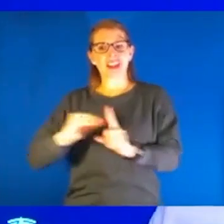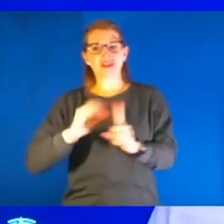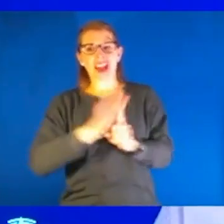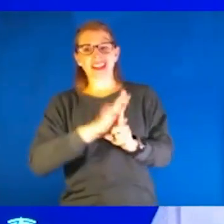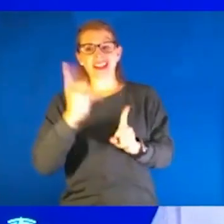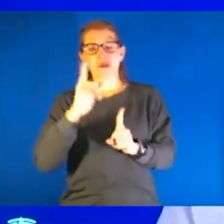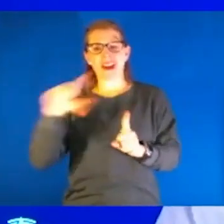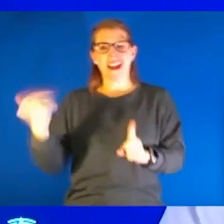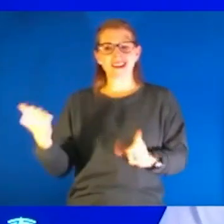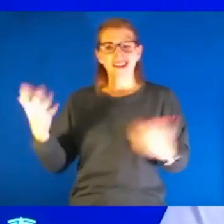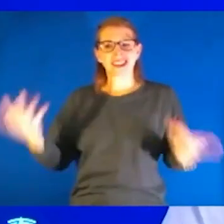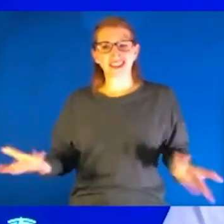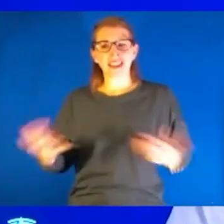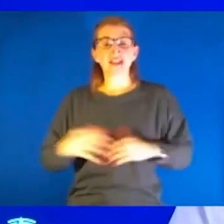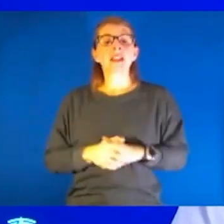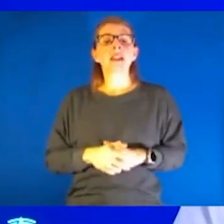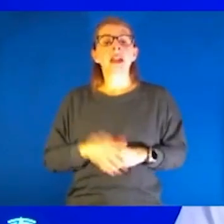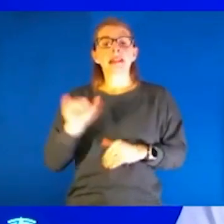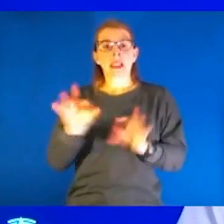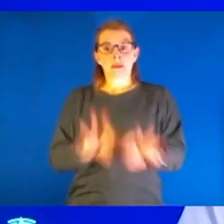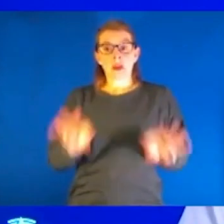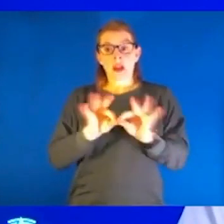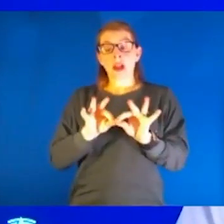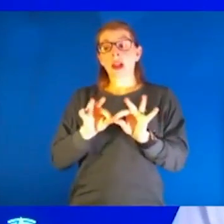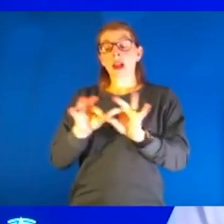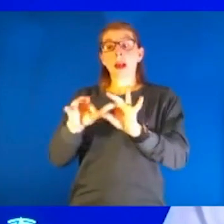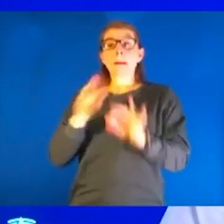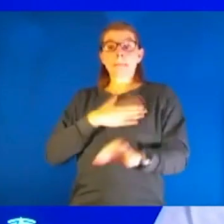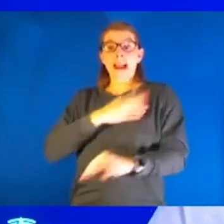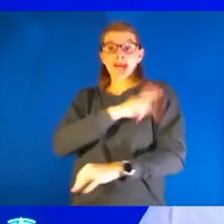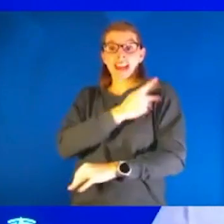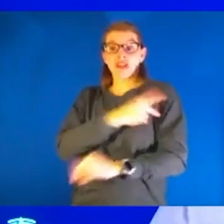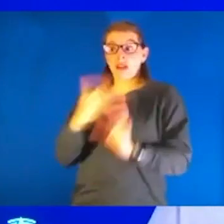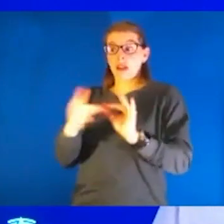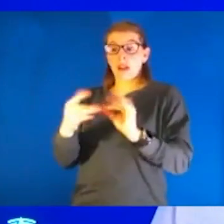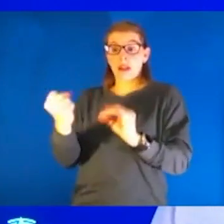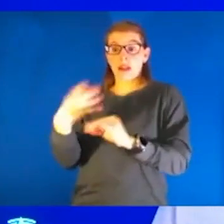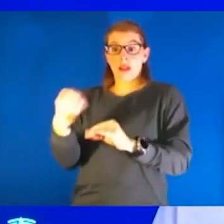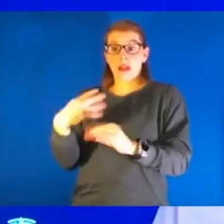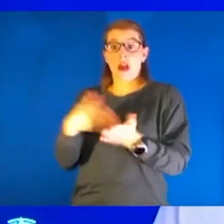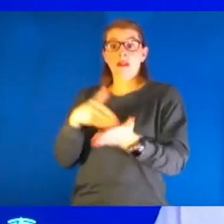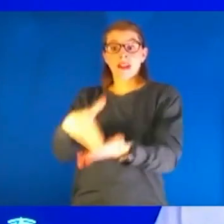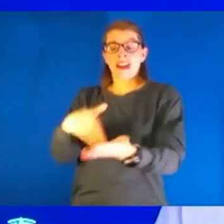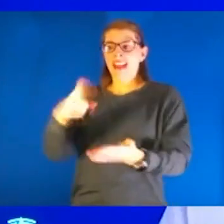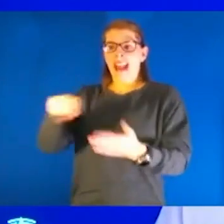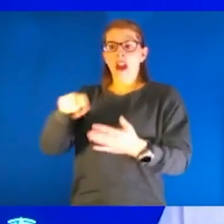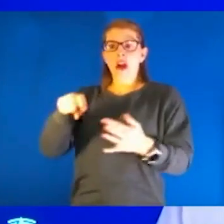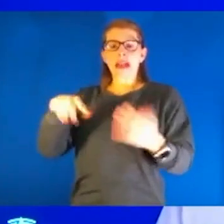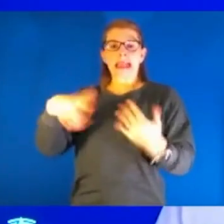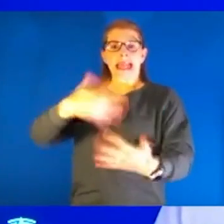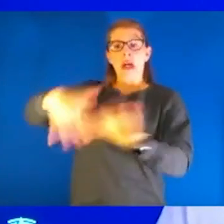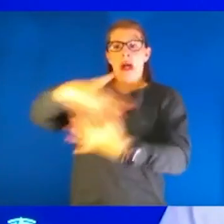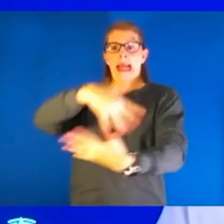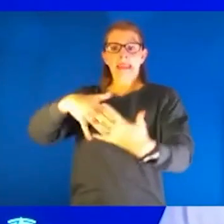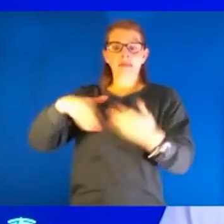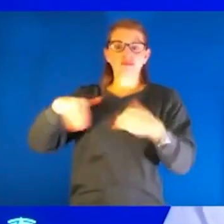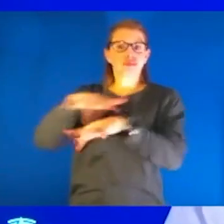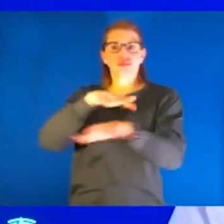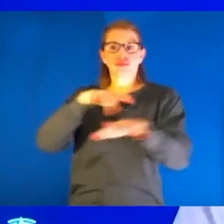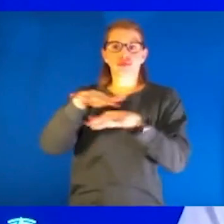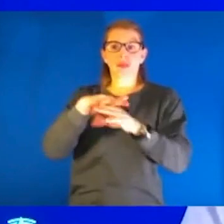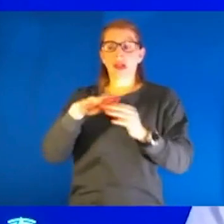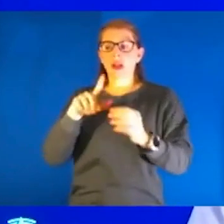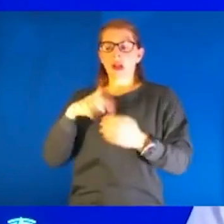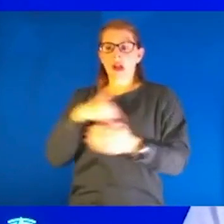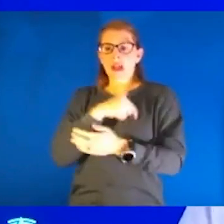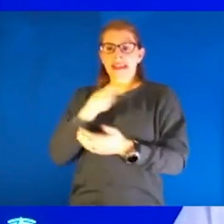important. I've had that voiced to me several times by my patients who are interacting, doing those things that we need to be help done every